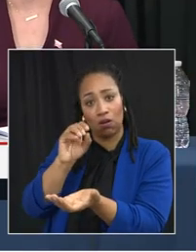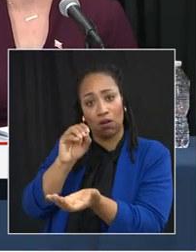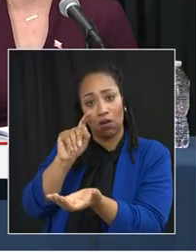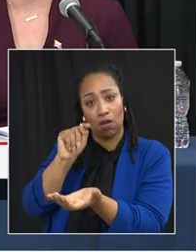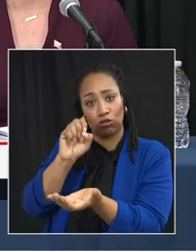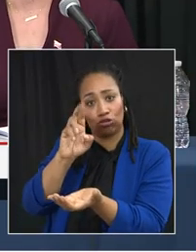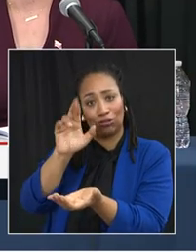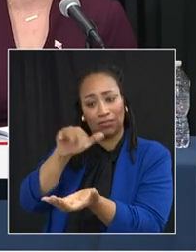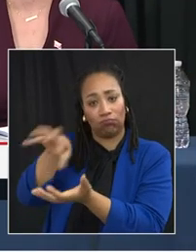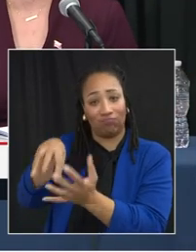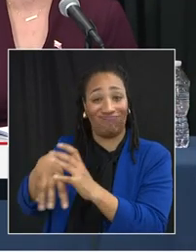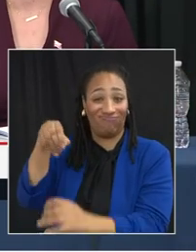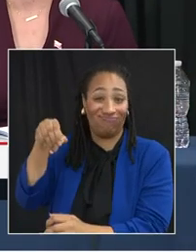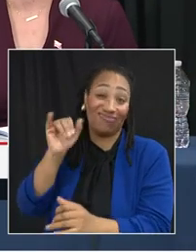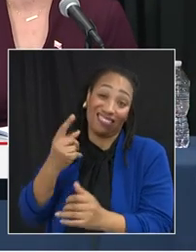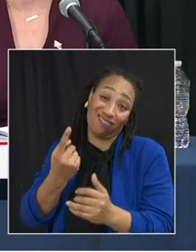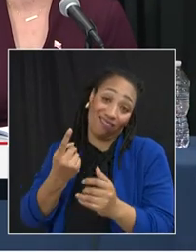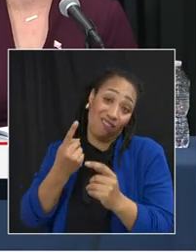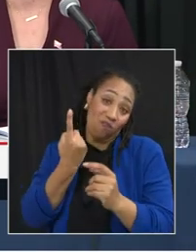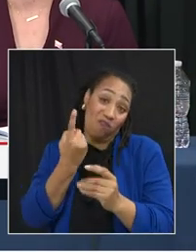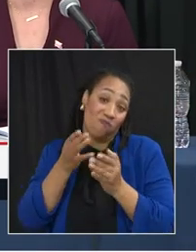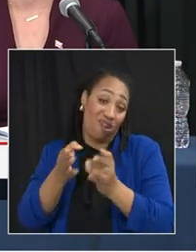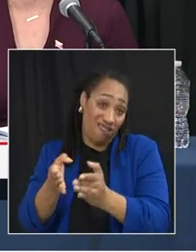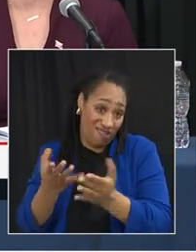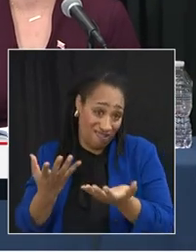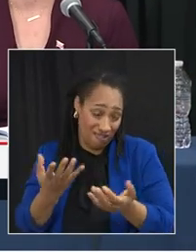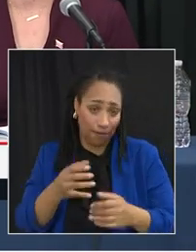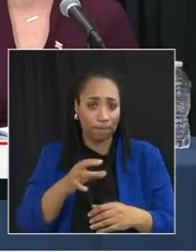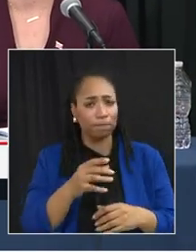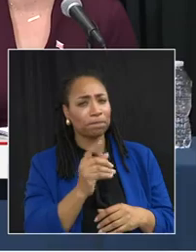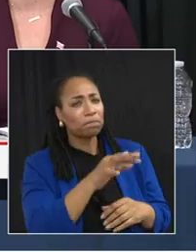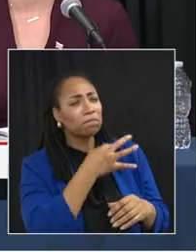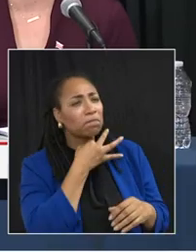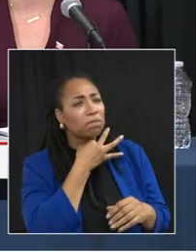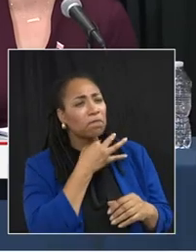program, and in a more orderly way.